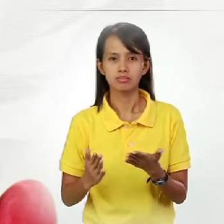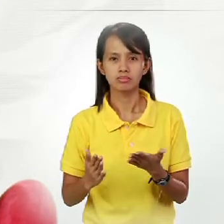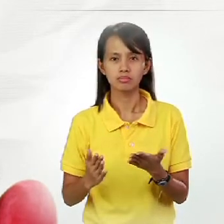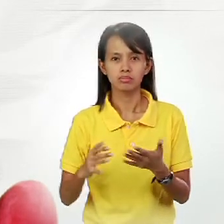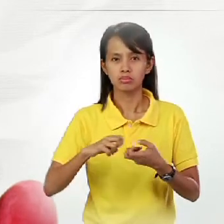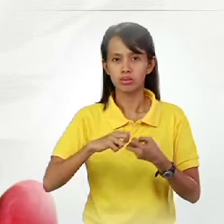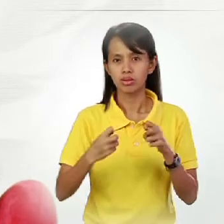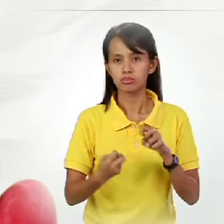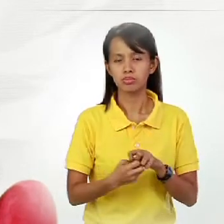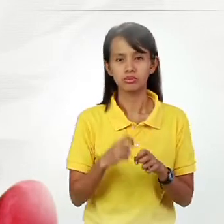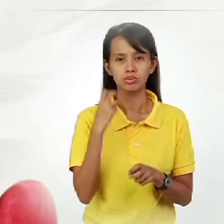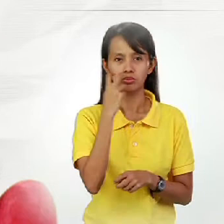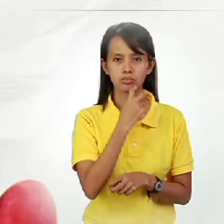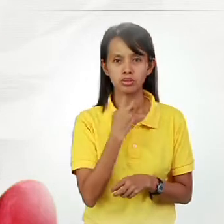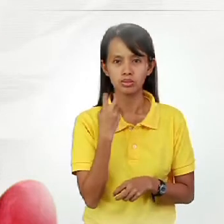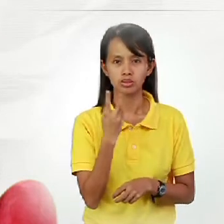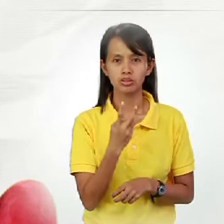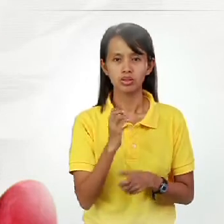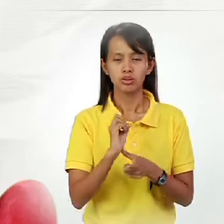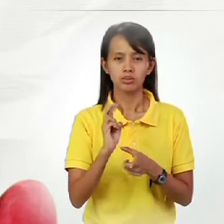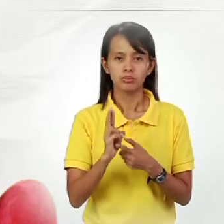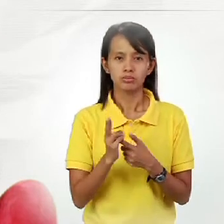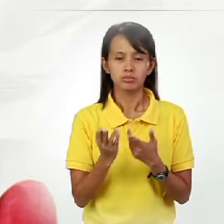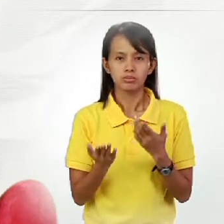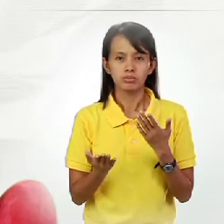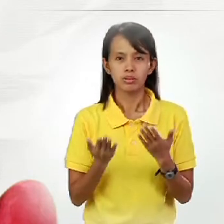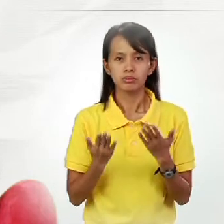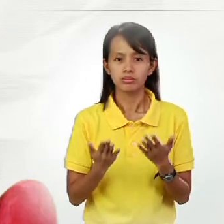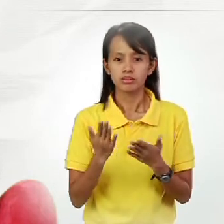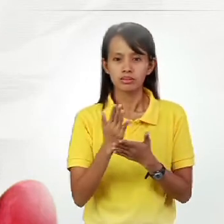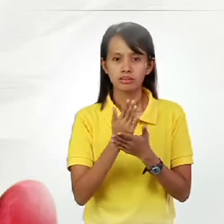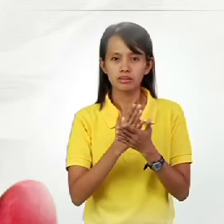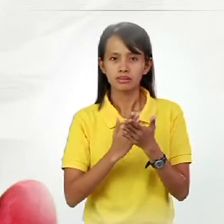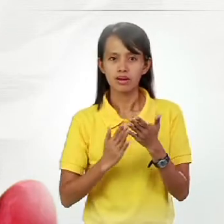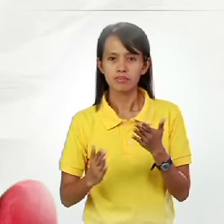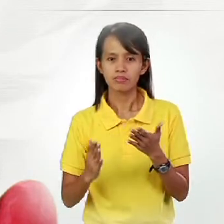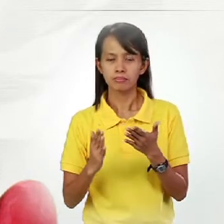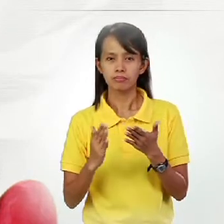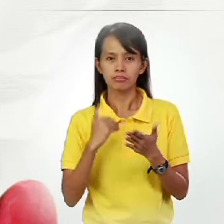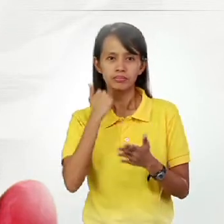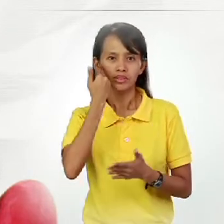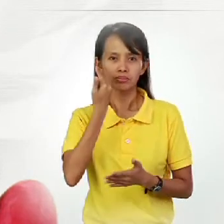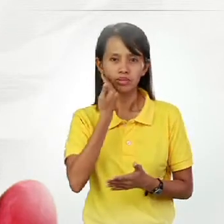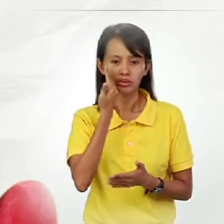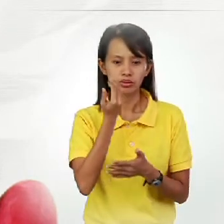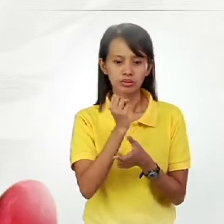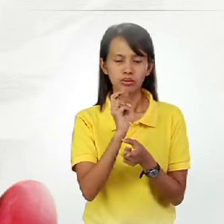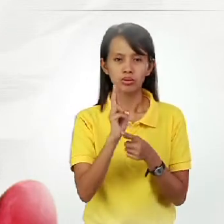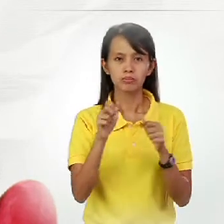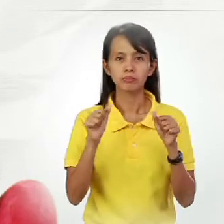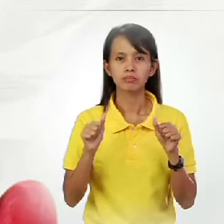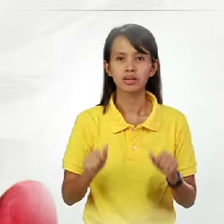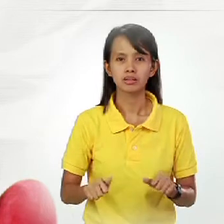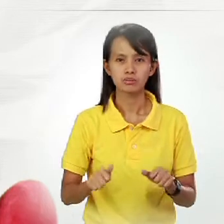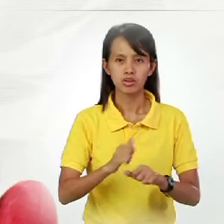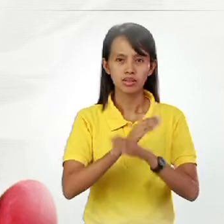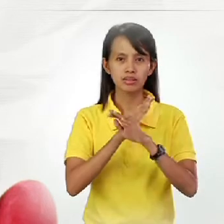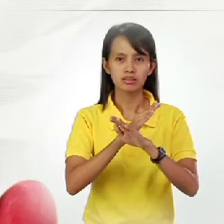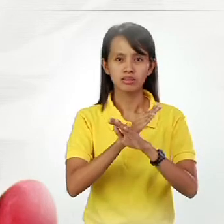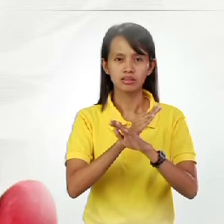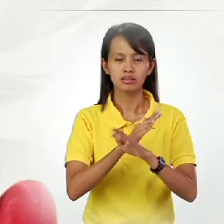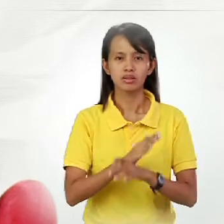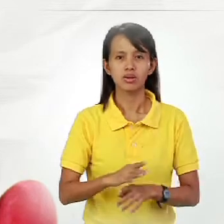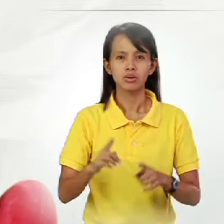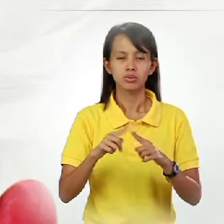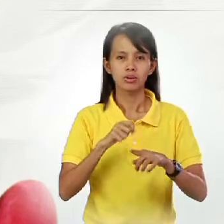in speech. Some said that this probably was some inhibition or some possible